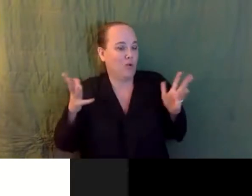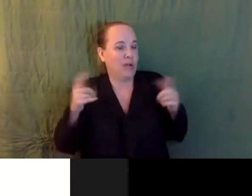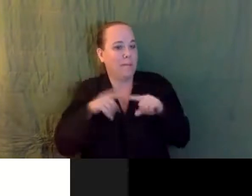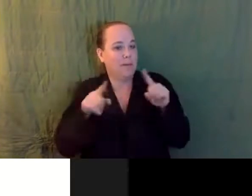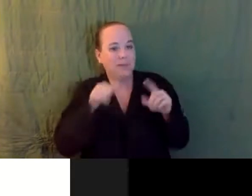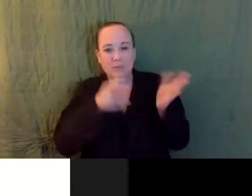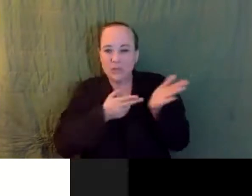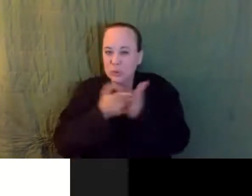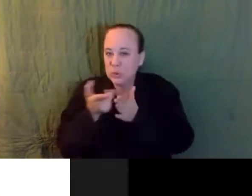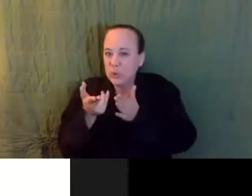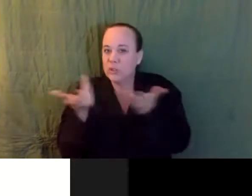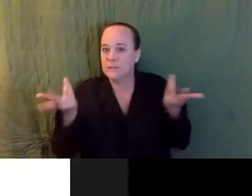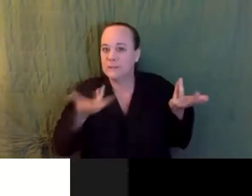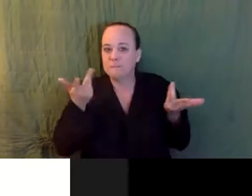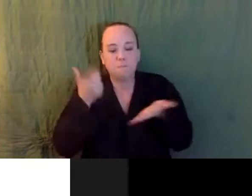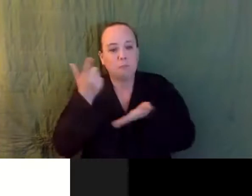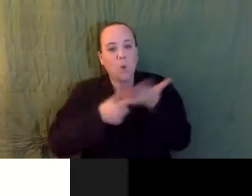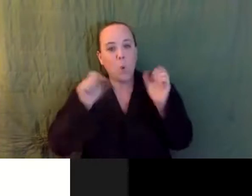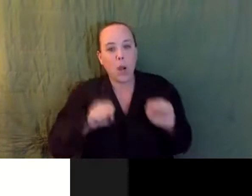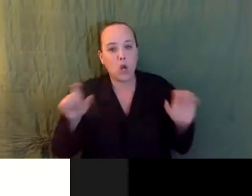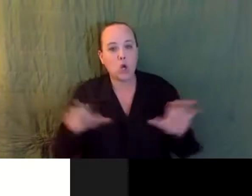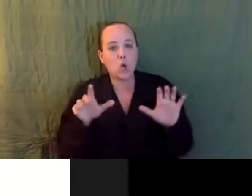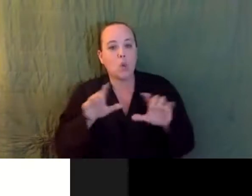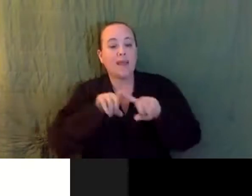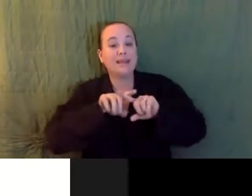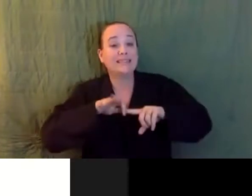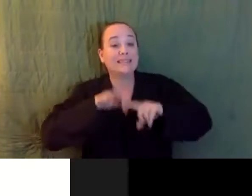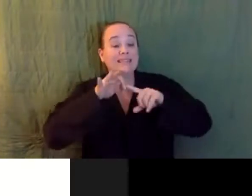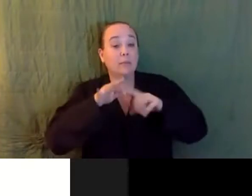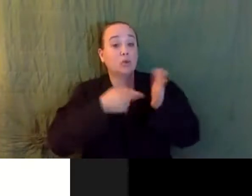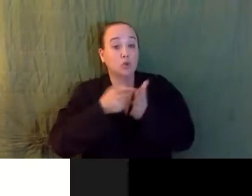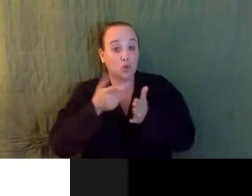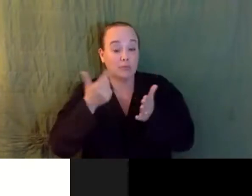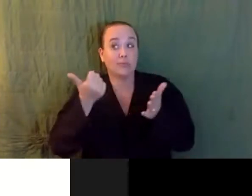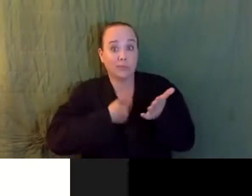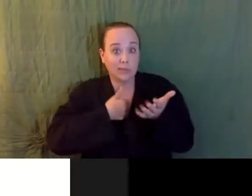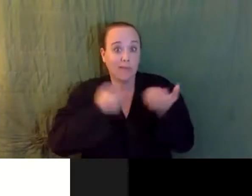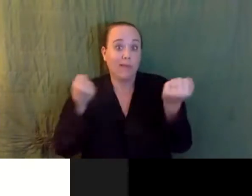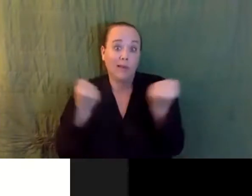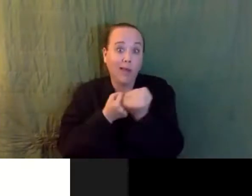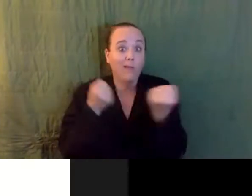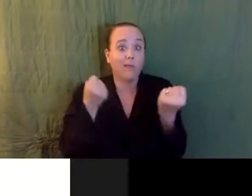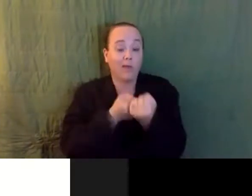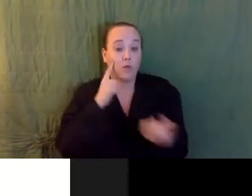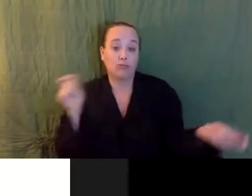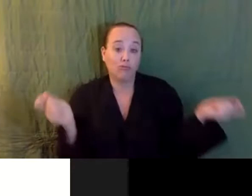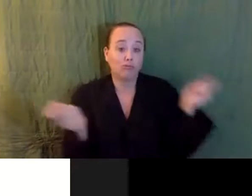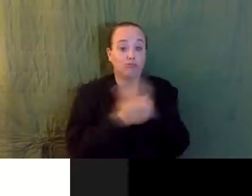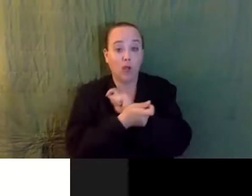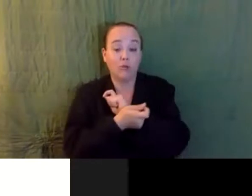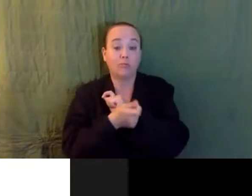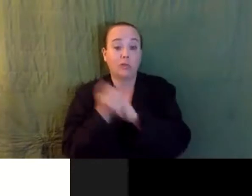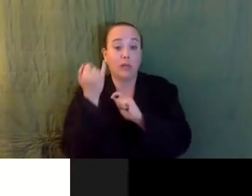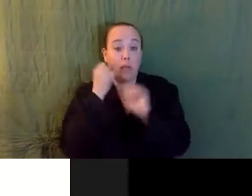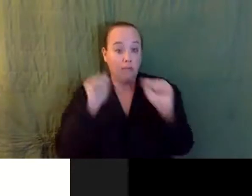sure what we could do other than just making sure that as a councilman advocate for those changes. And if they are able